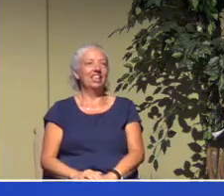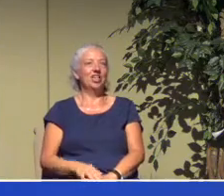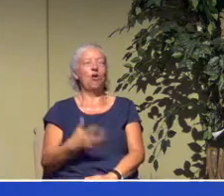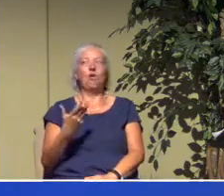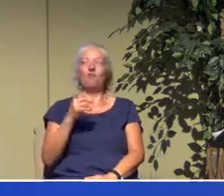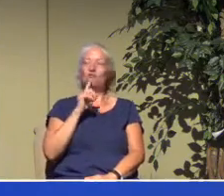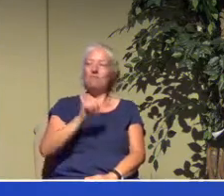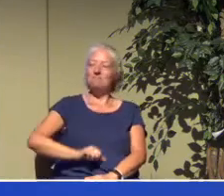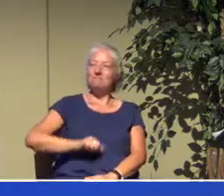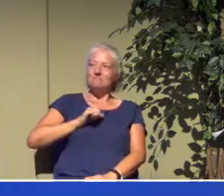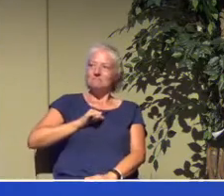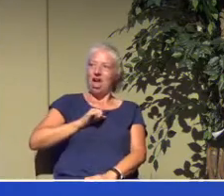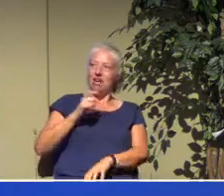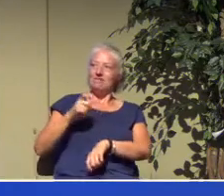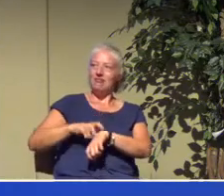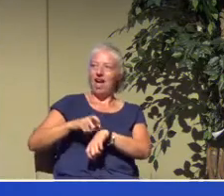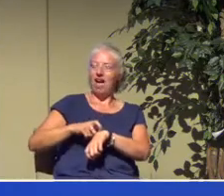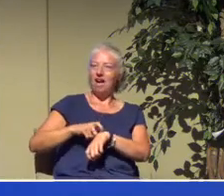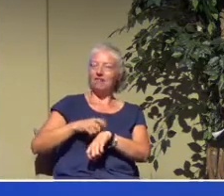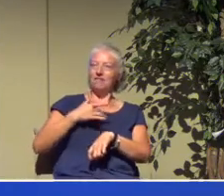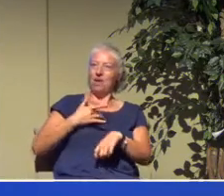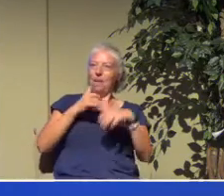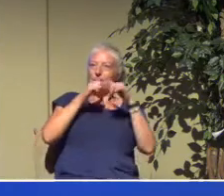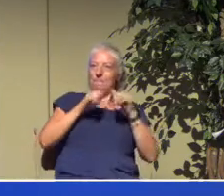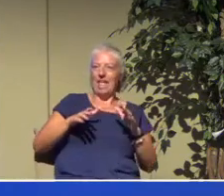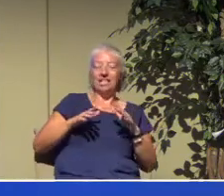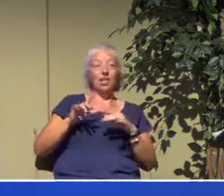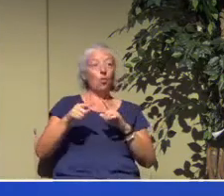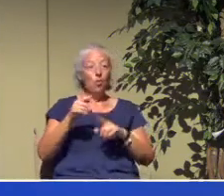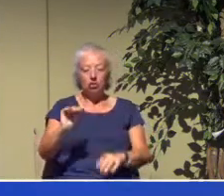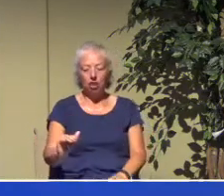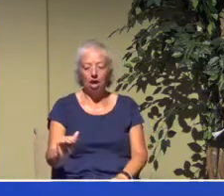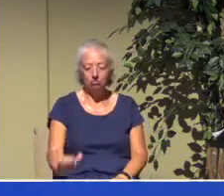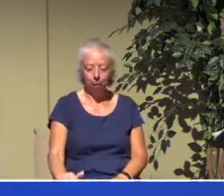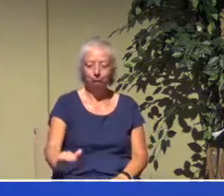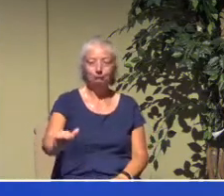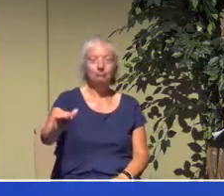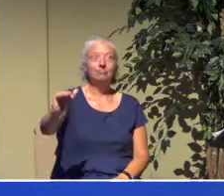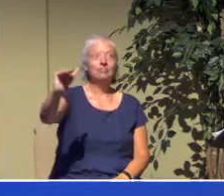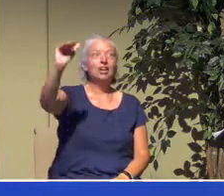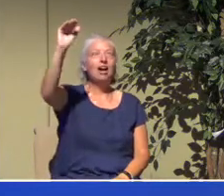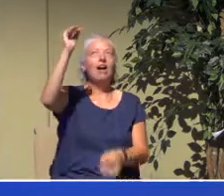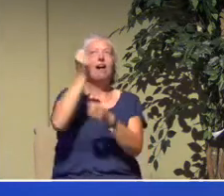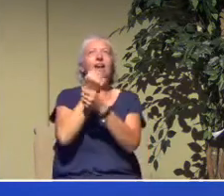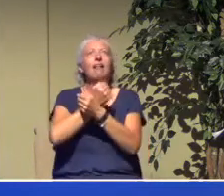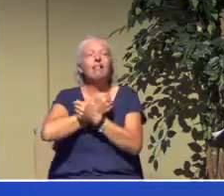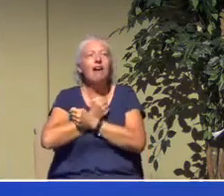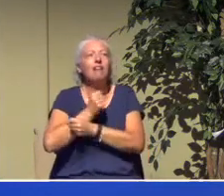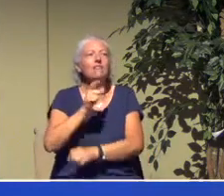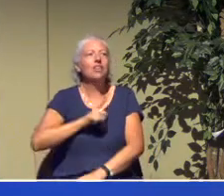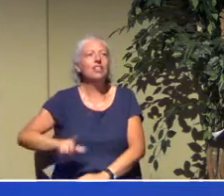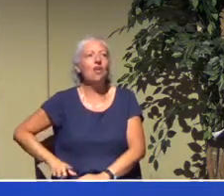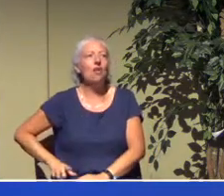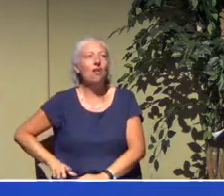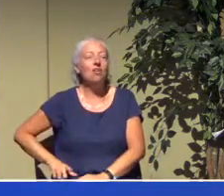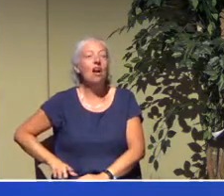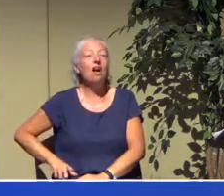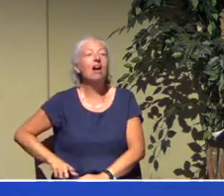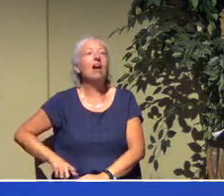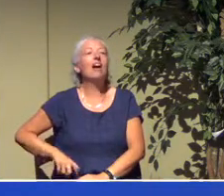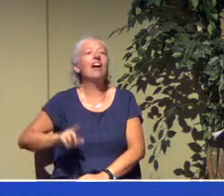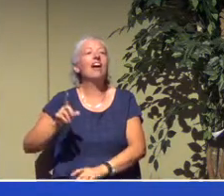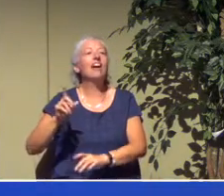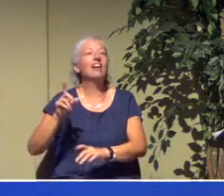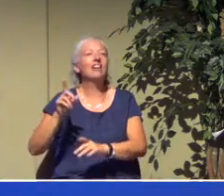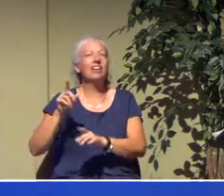and a blessing when a child grows up and loves the Lord, but how much more proud when they